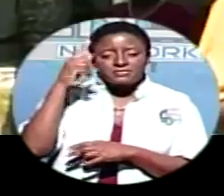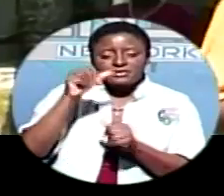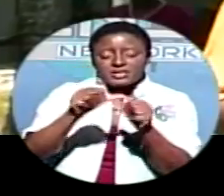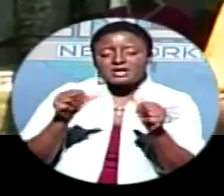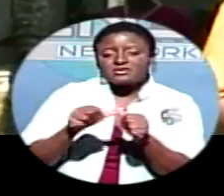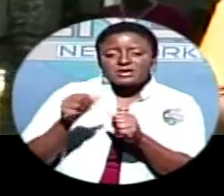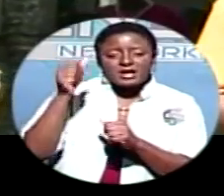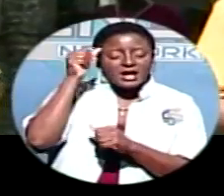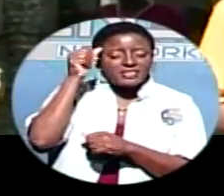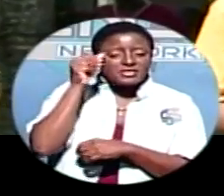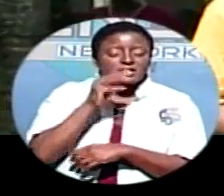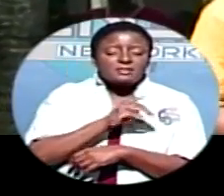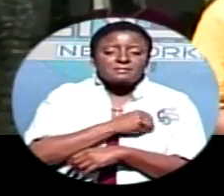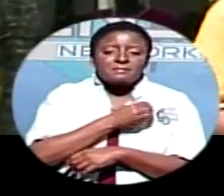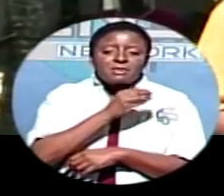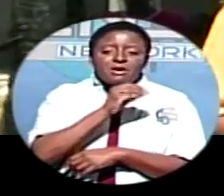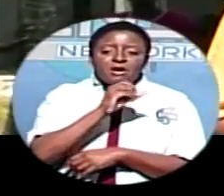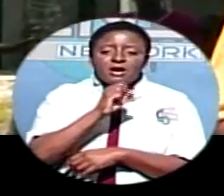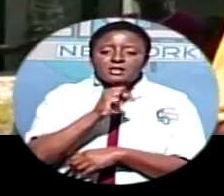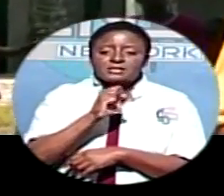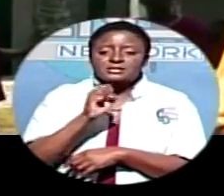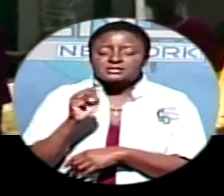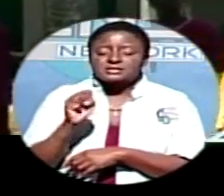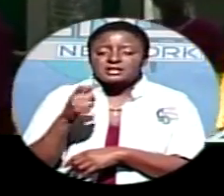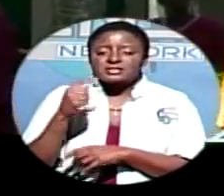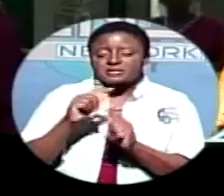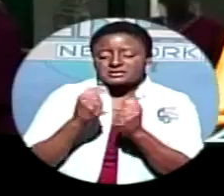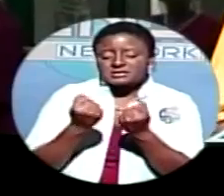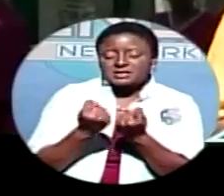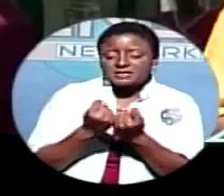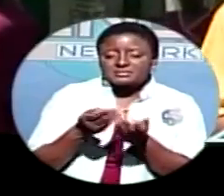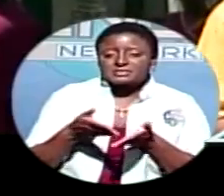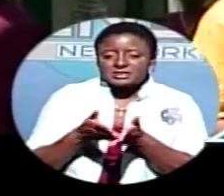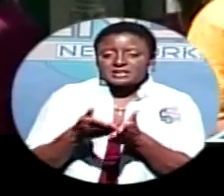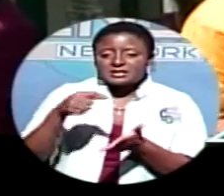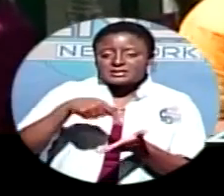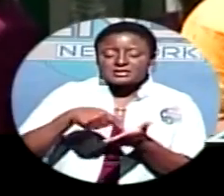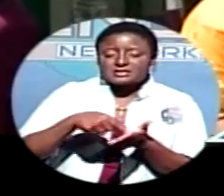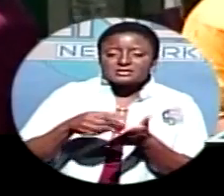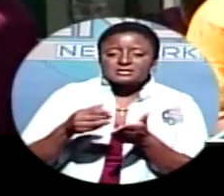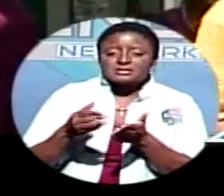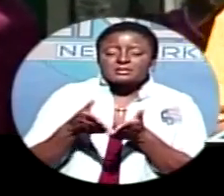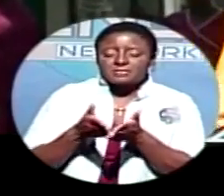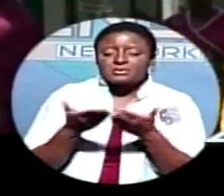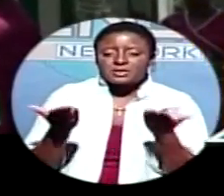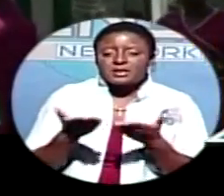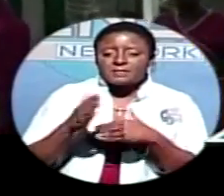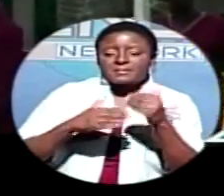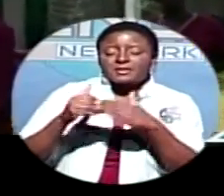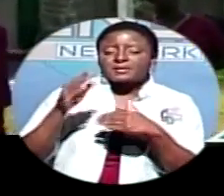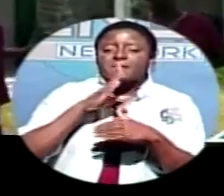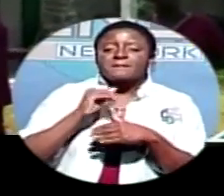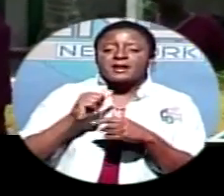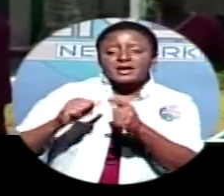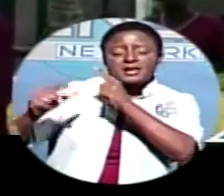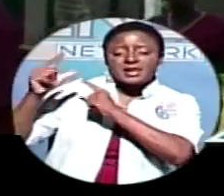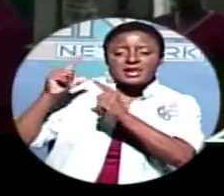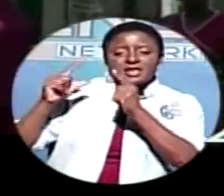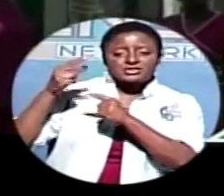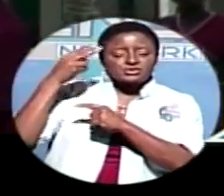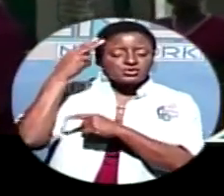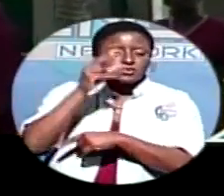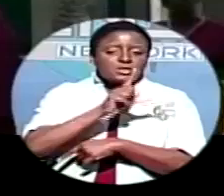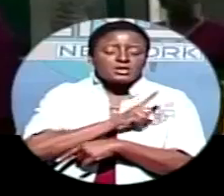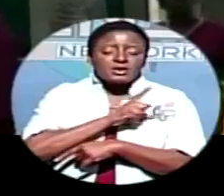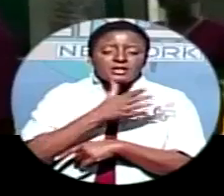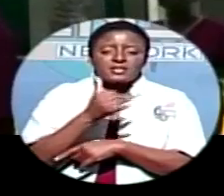that will be sailing this boat here that was built by a legend, Mr. Huey Lloyd, I'm sure they are excited and